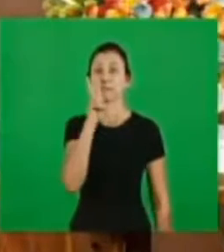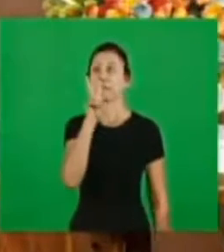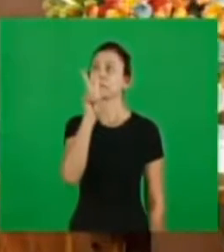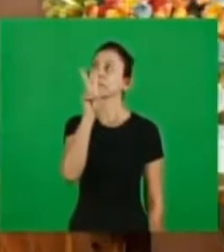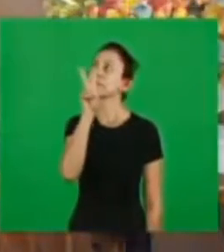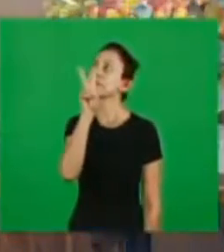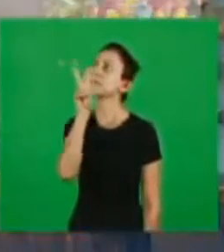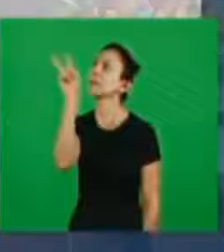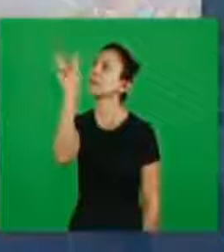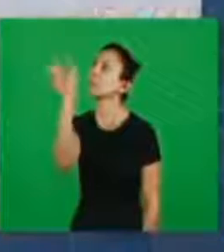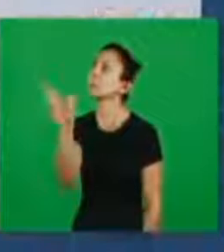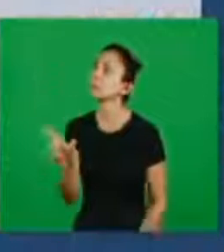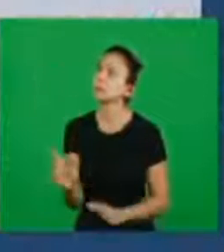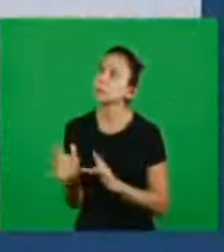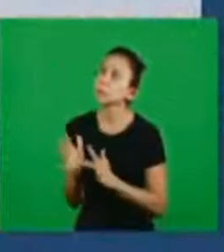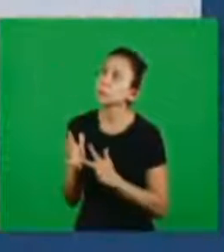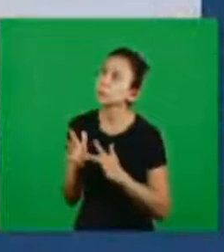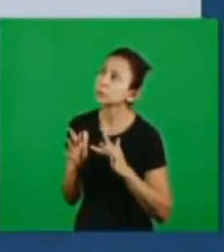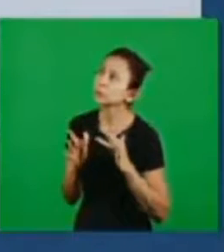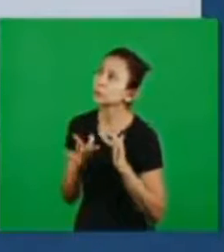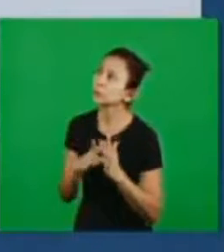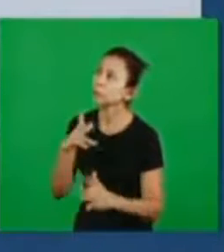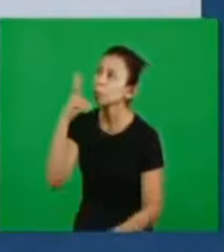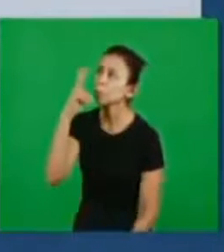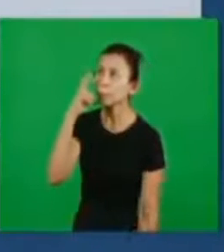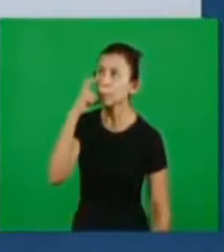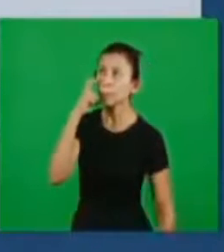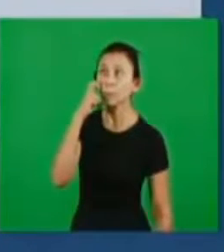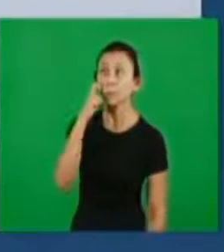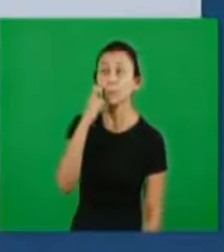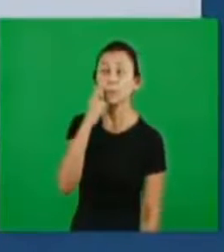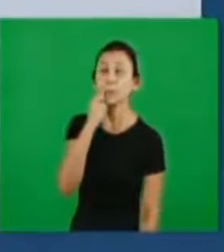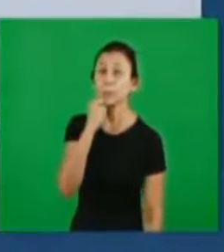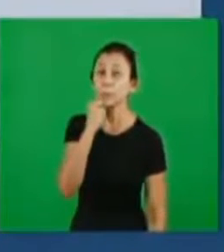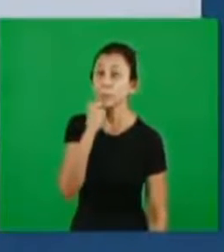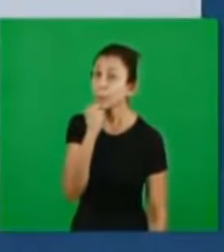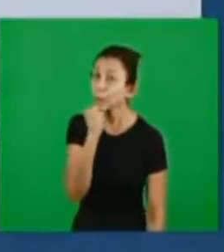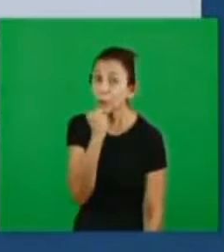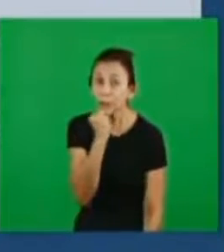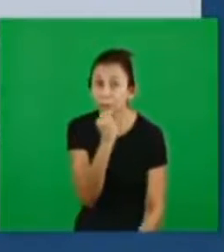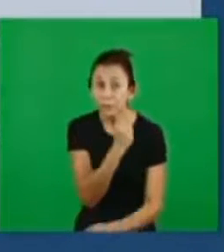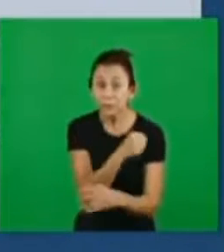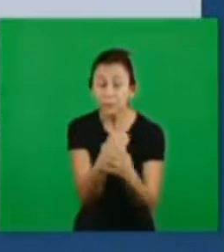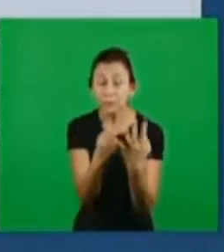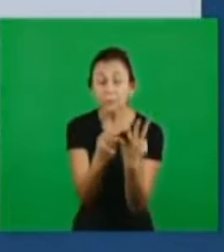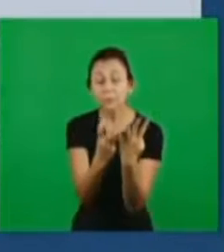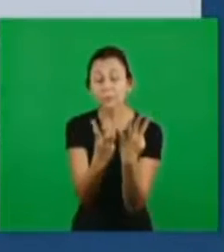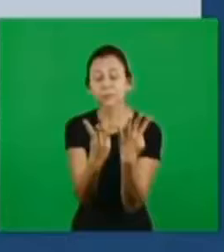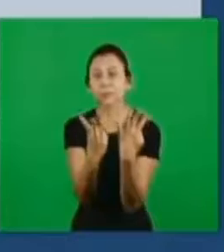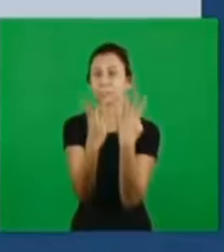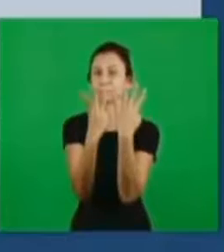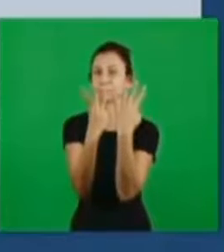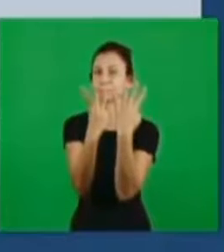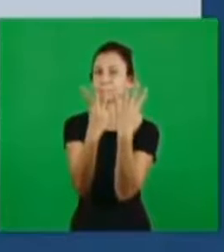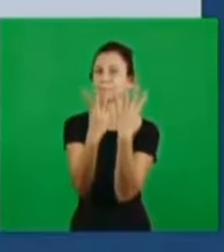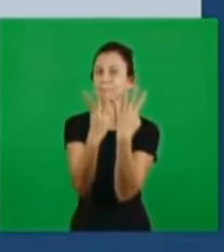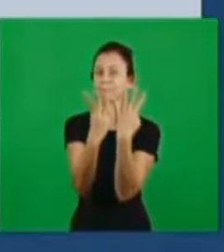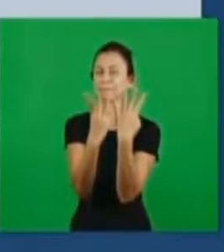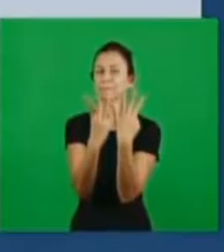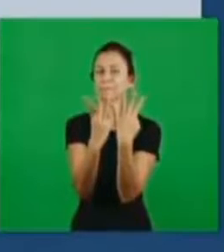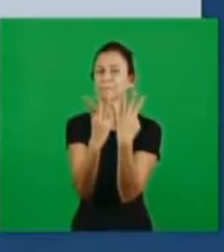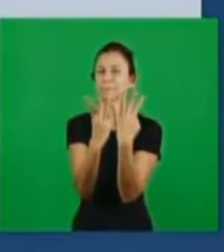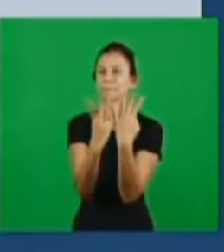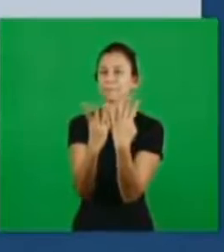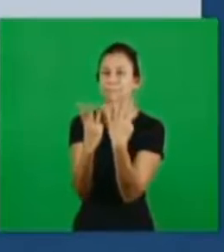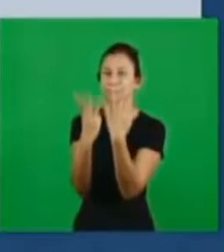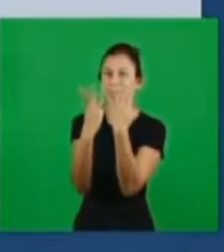in verse 13? And there he sees the Lord Jesus take possession of the seven lampstands.